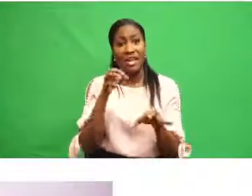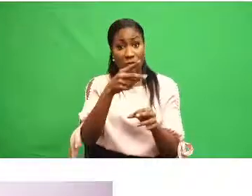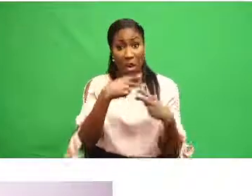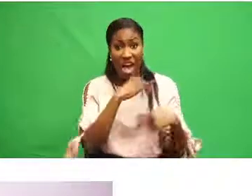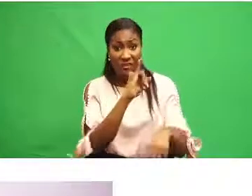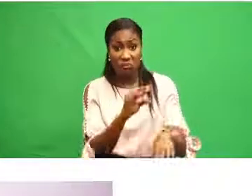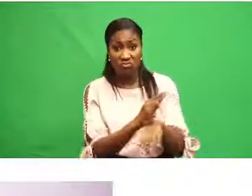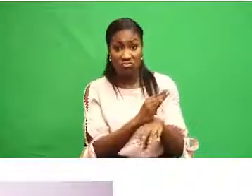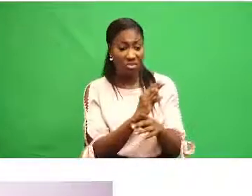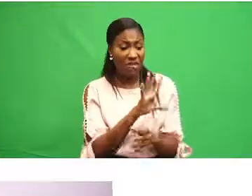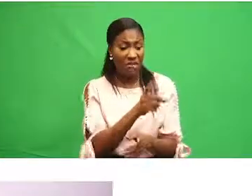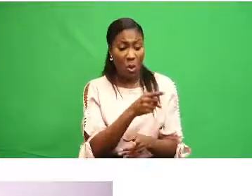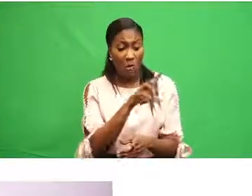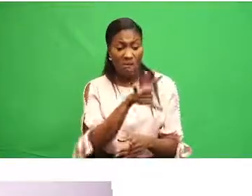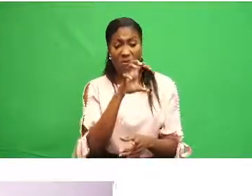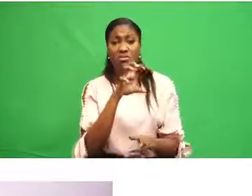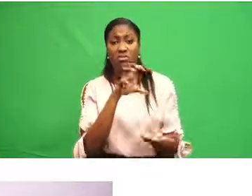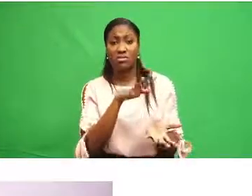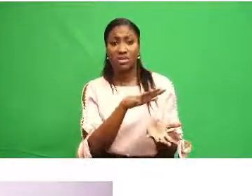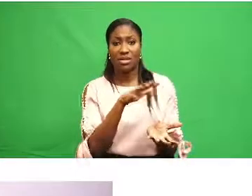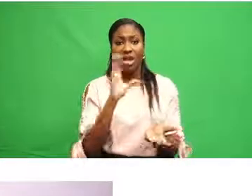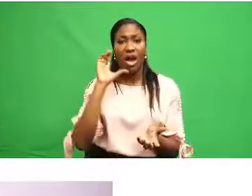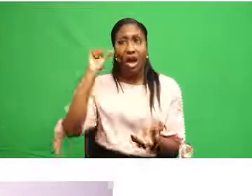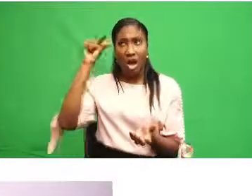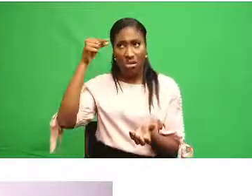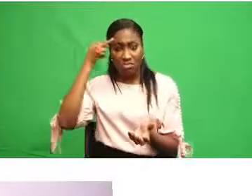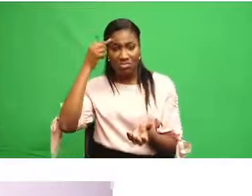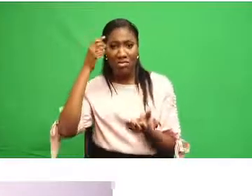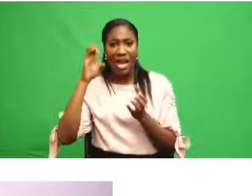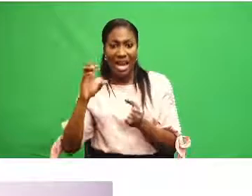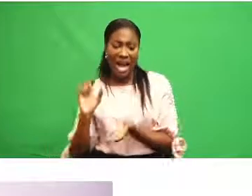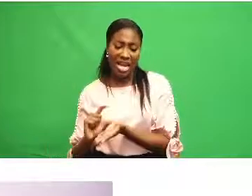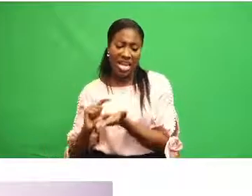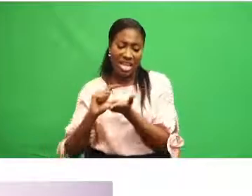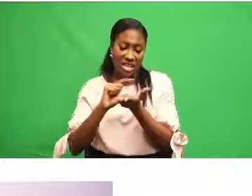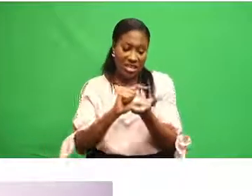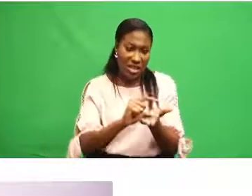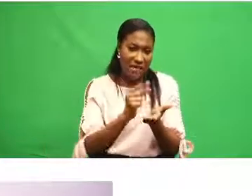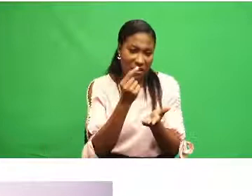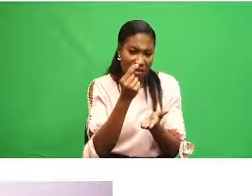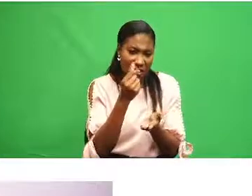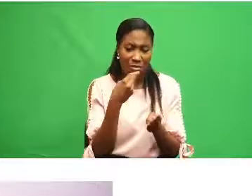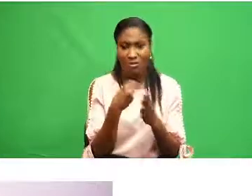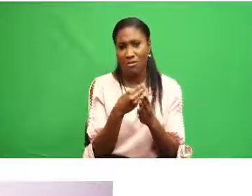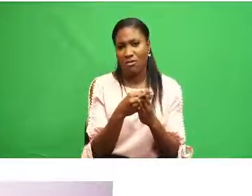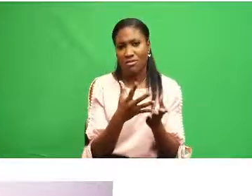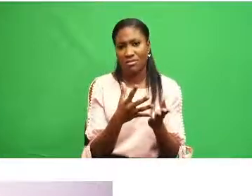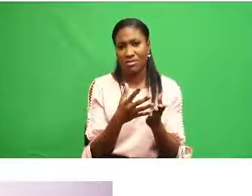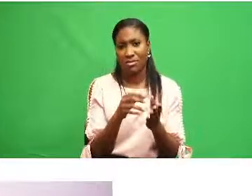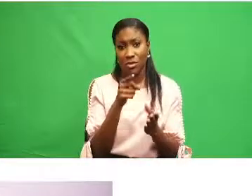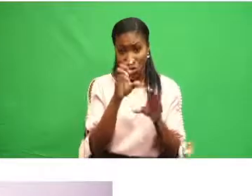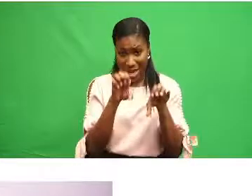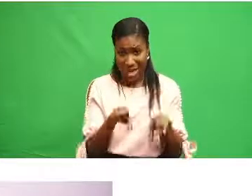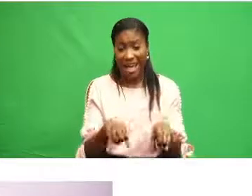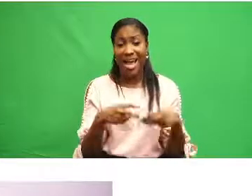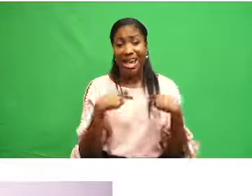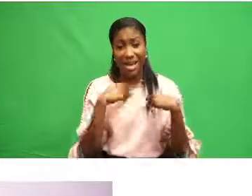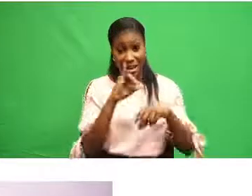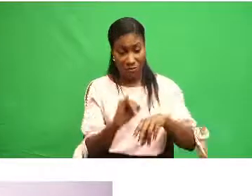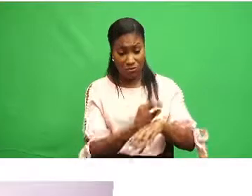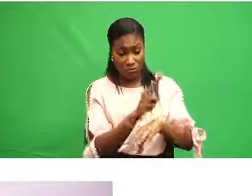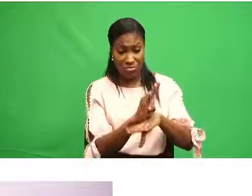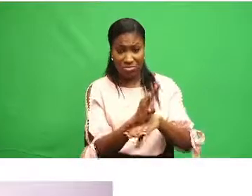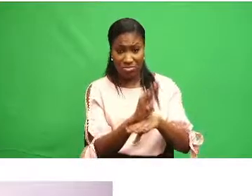you can't be earning and get pension, senior citizens pension, because you can be earning. Yes, because there is a